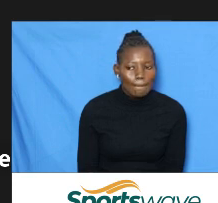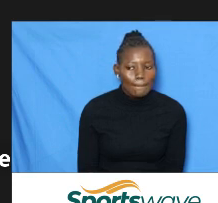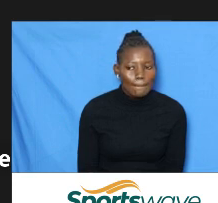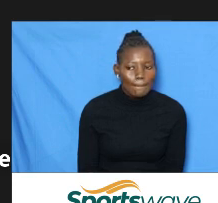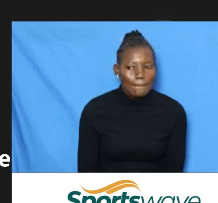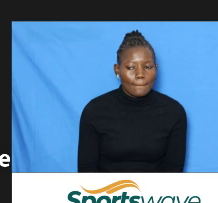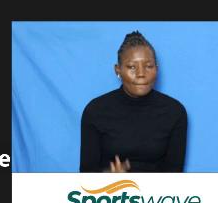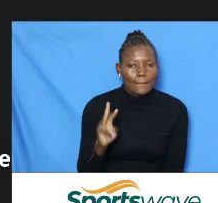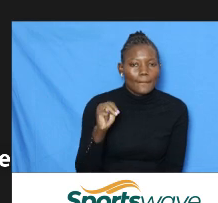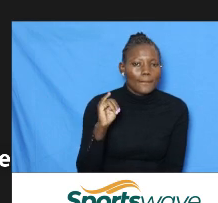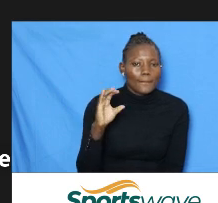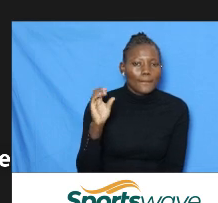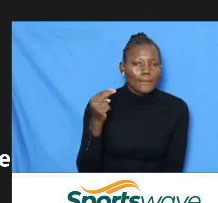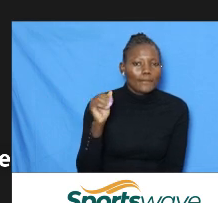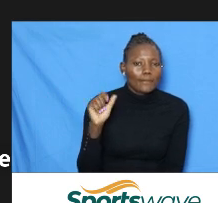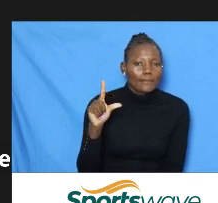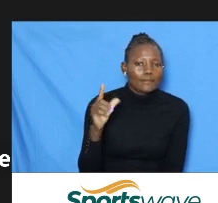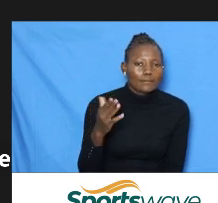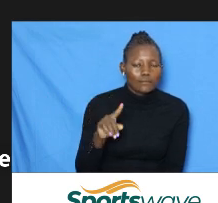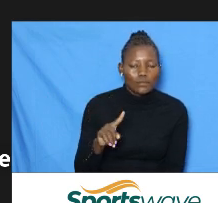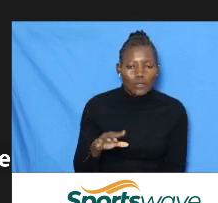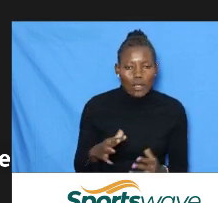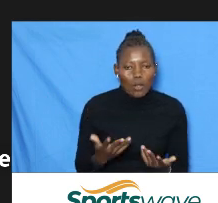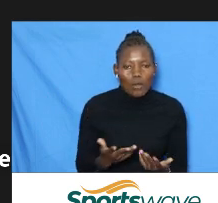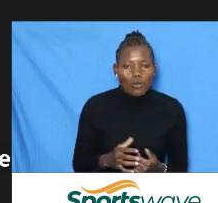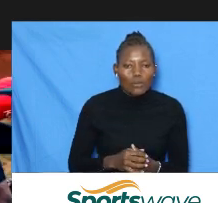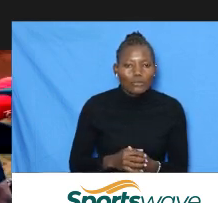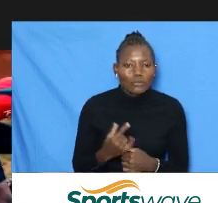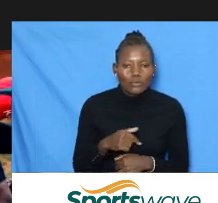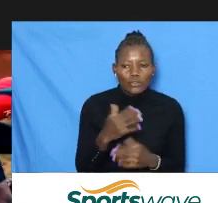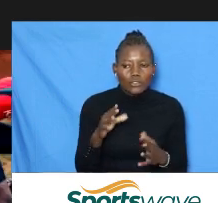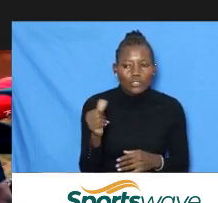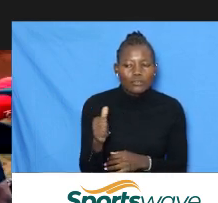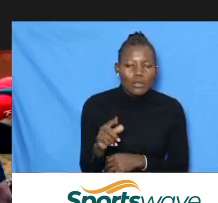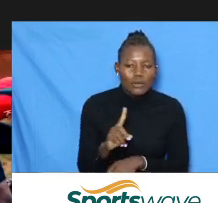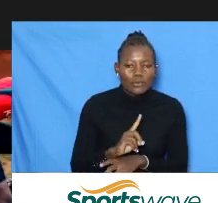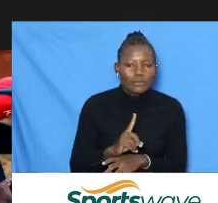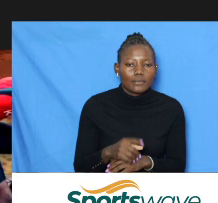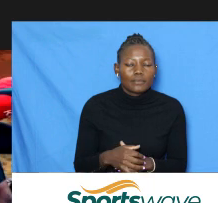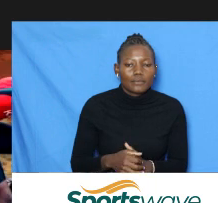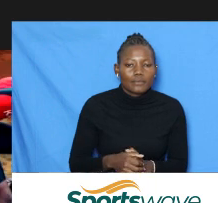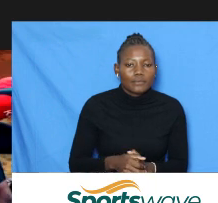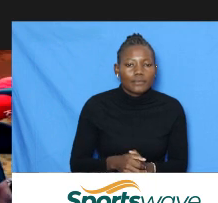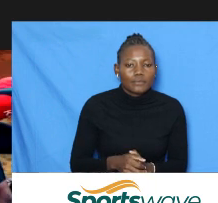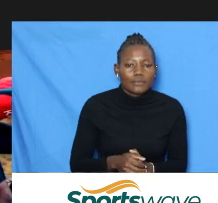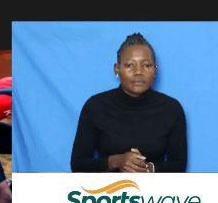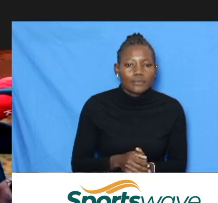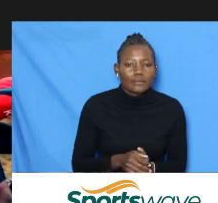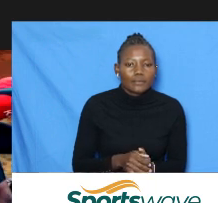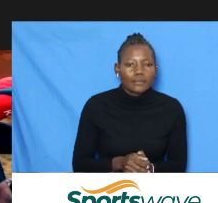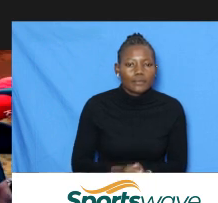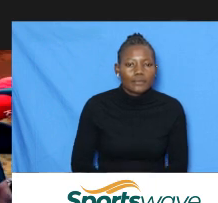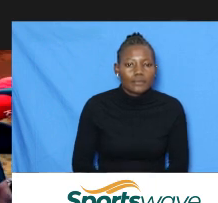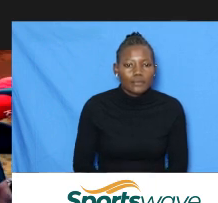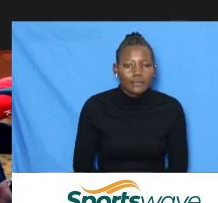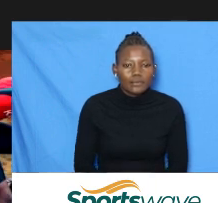This is Michael. How are you, bro? We haven't finished. Just a minute. Sorry, yeah. Kyle, you were talking. Kyle was